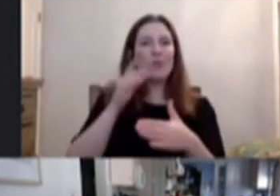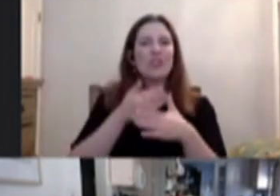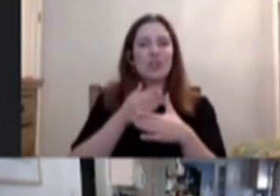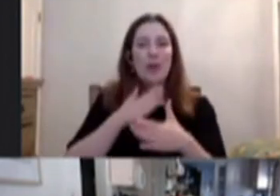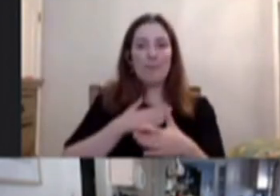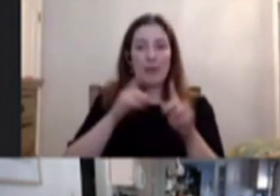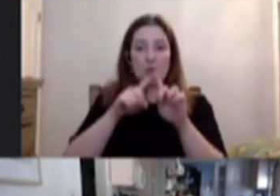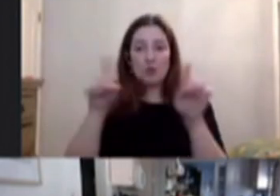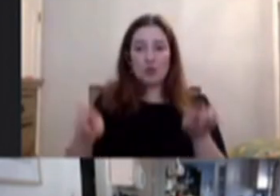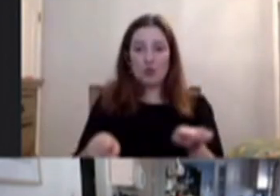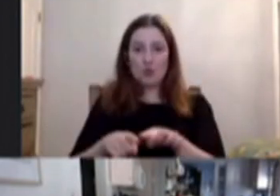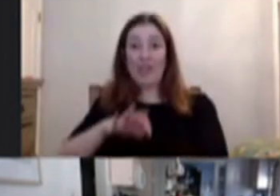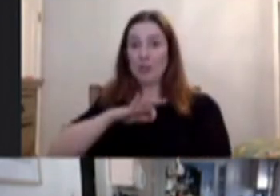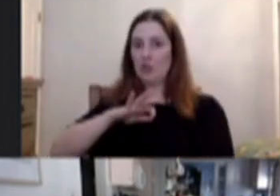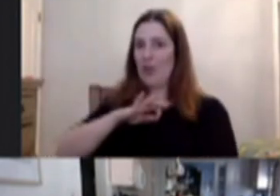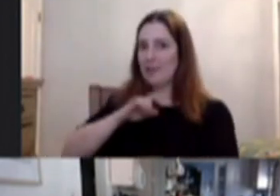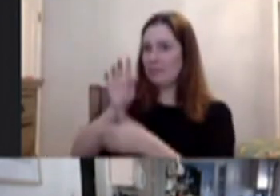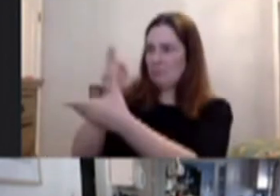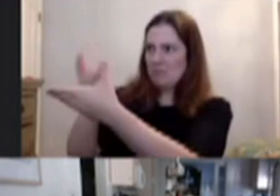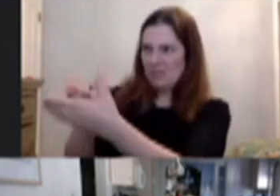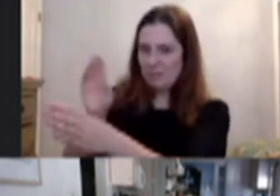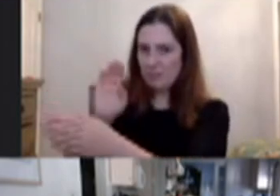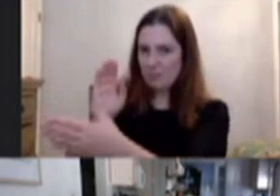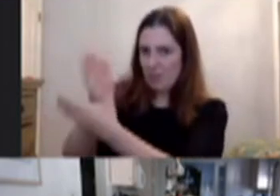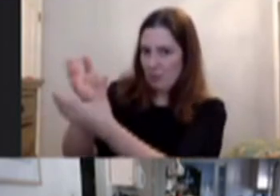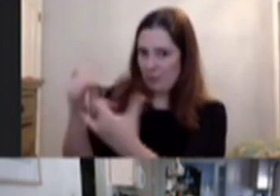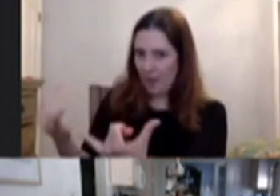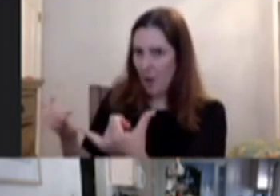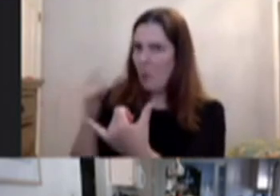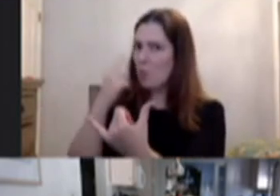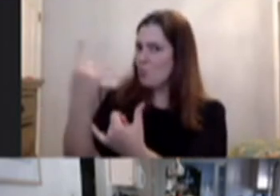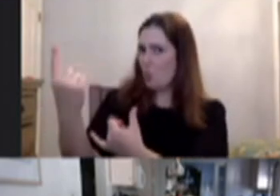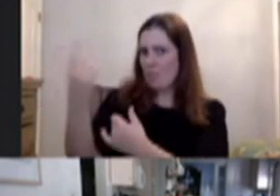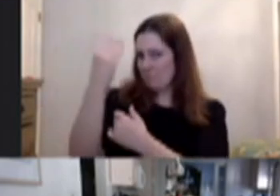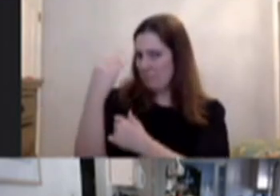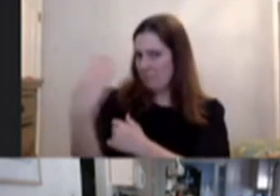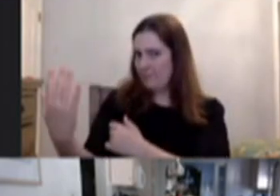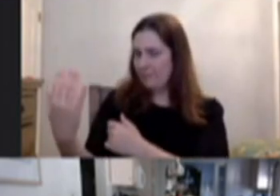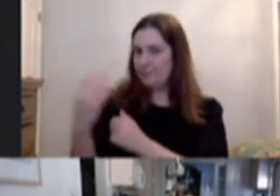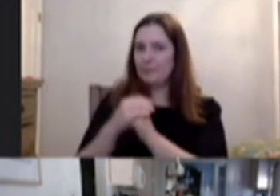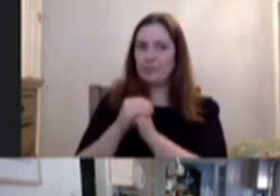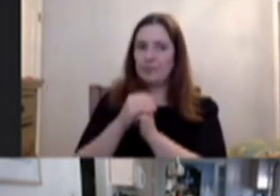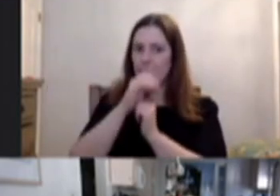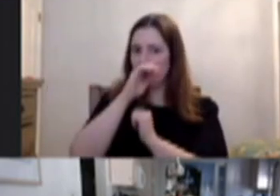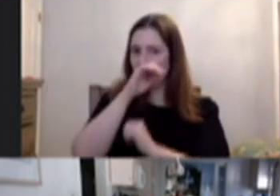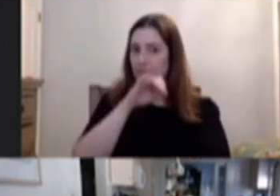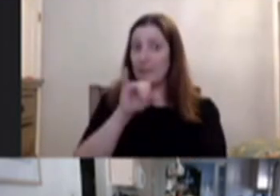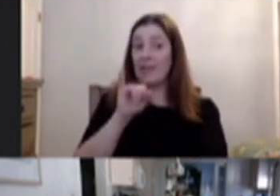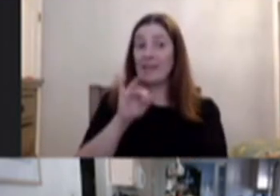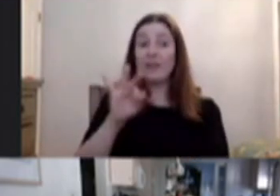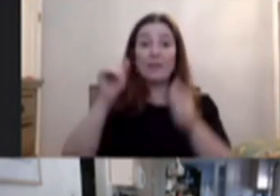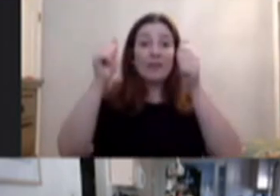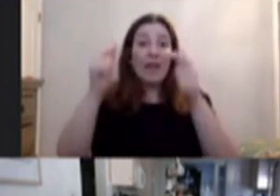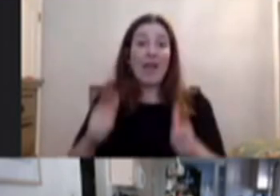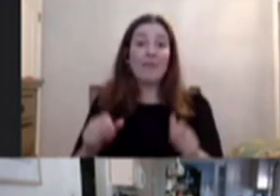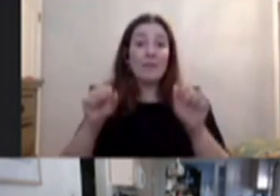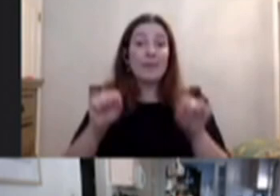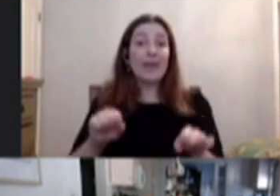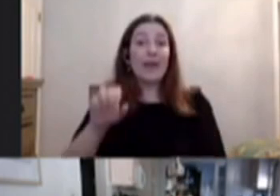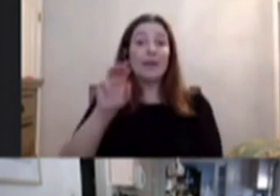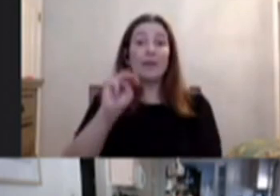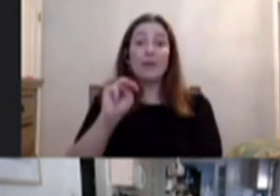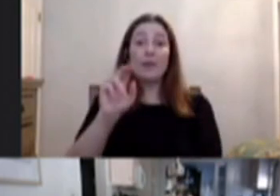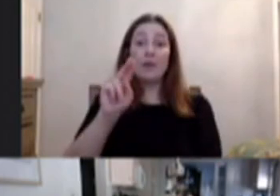so sorry to interrupt. Just one quick note. If everybody could please mute their